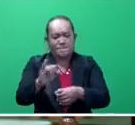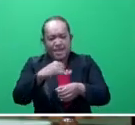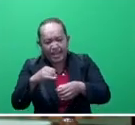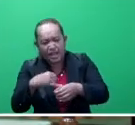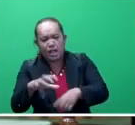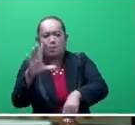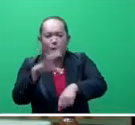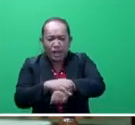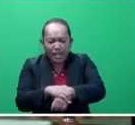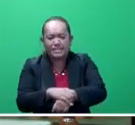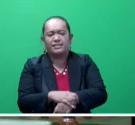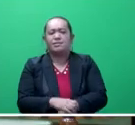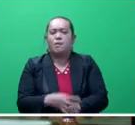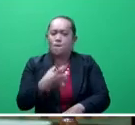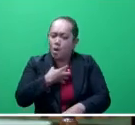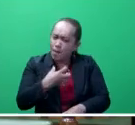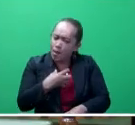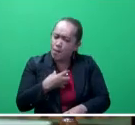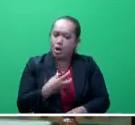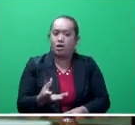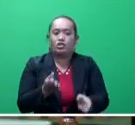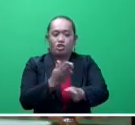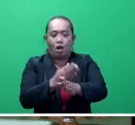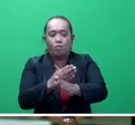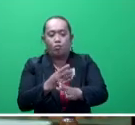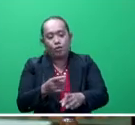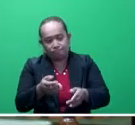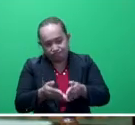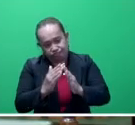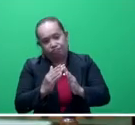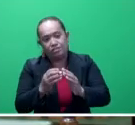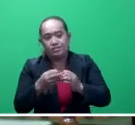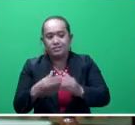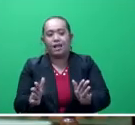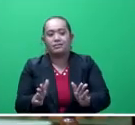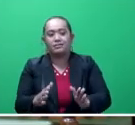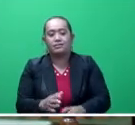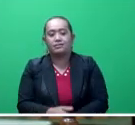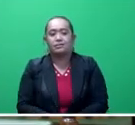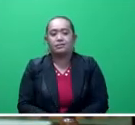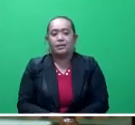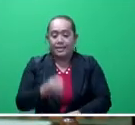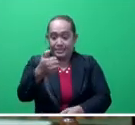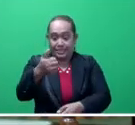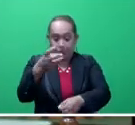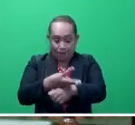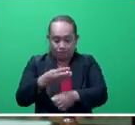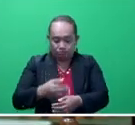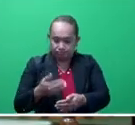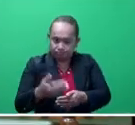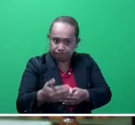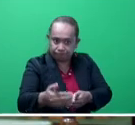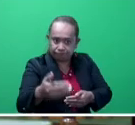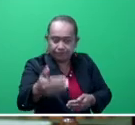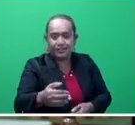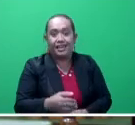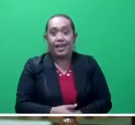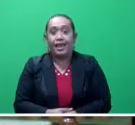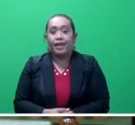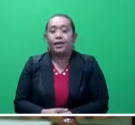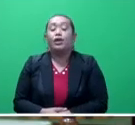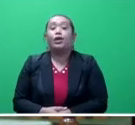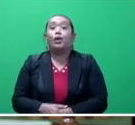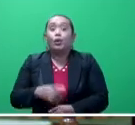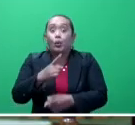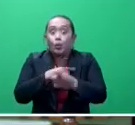force. However, Mr. Speaker, sir, when we do review this budget in 6 months' time, civil service salaries will carefully be